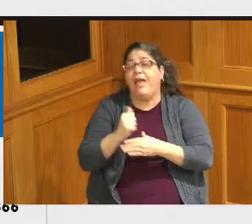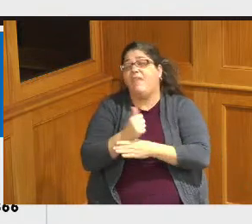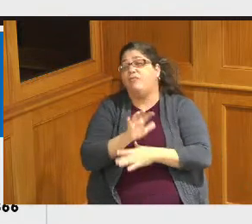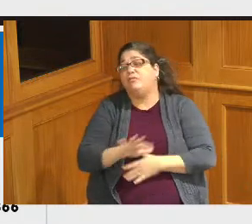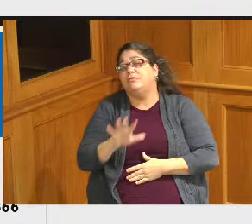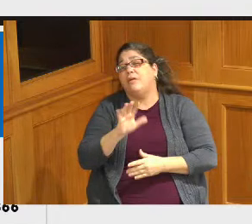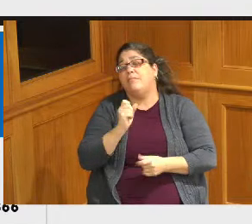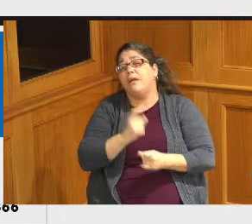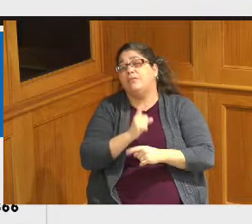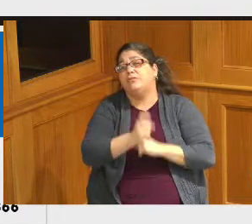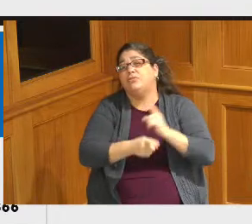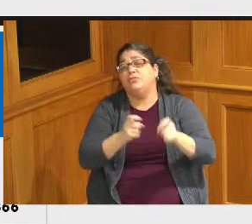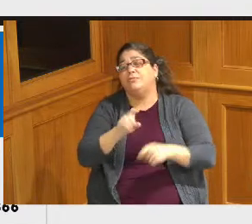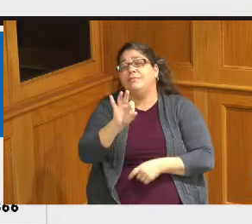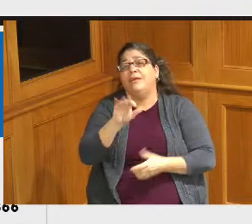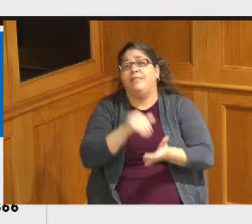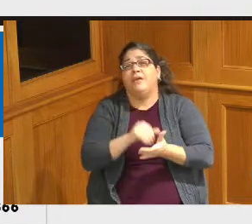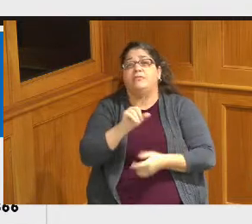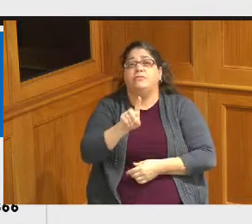amount was about